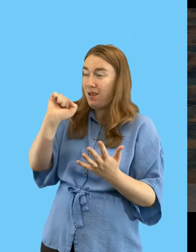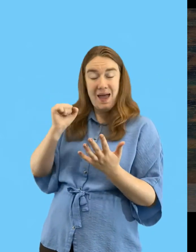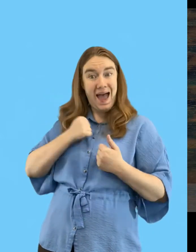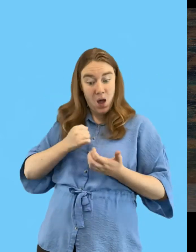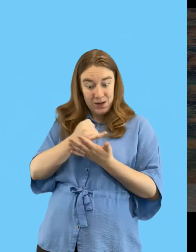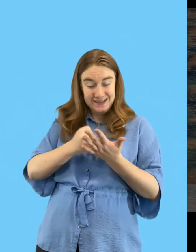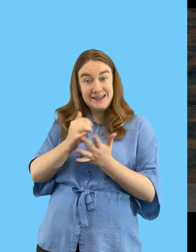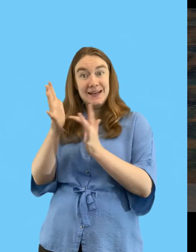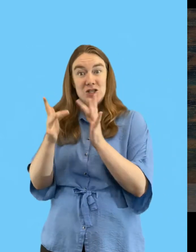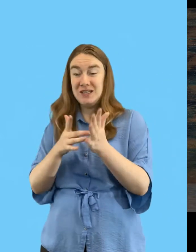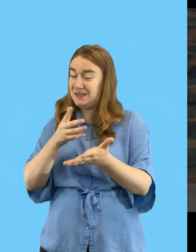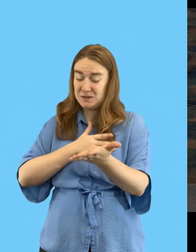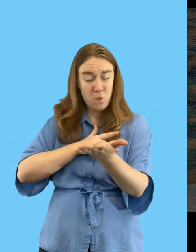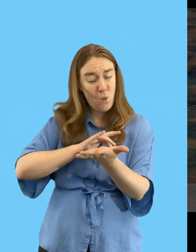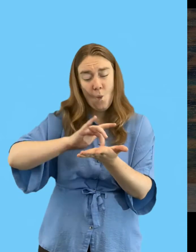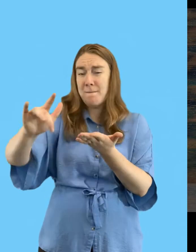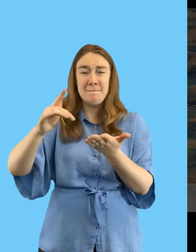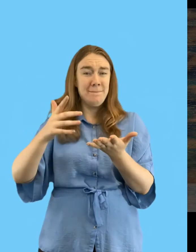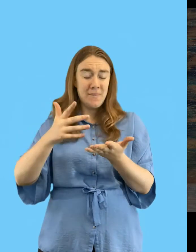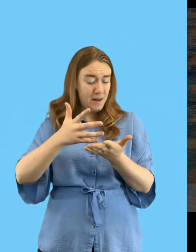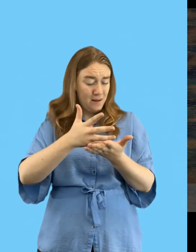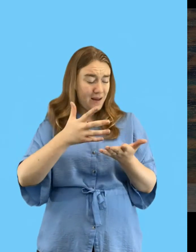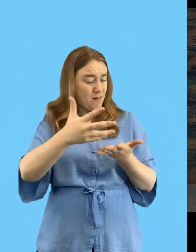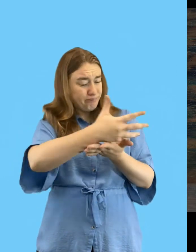for all our sin, past, present, future.